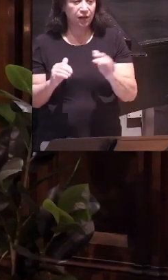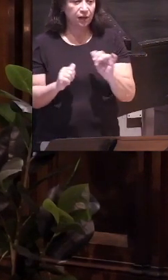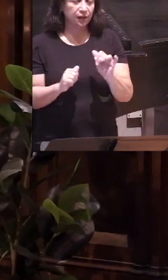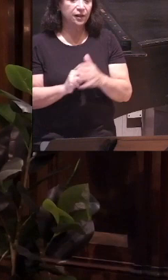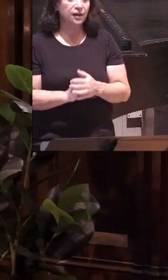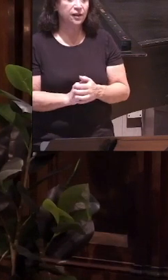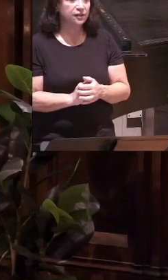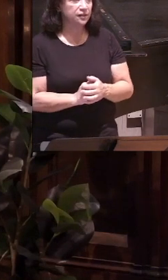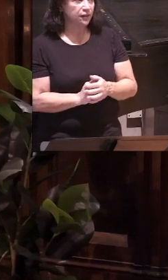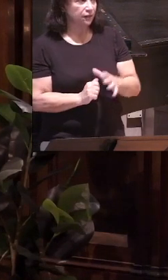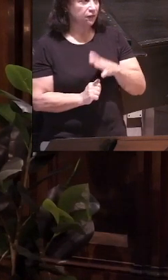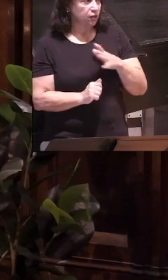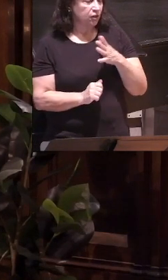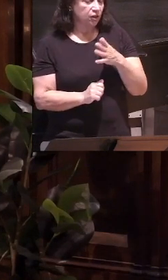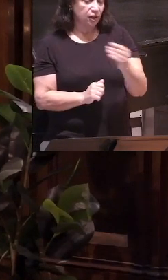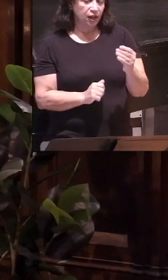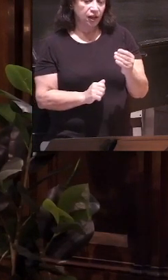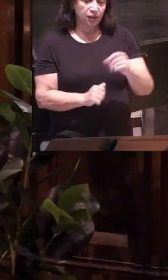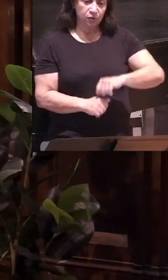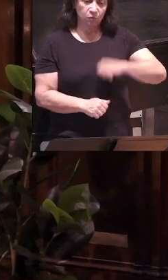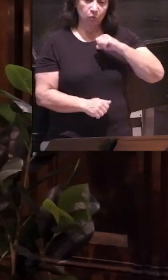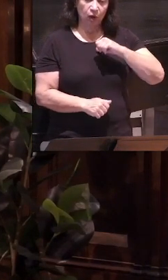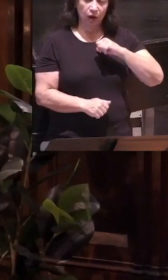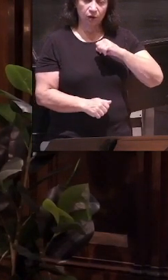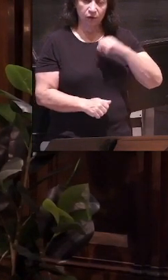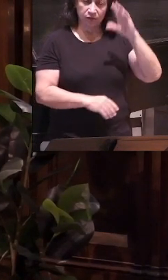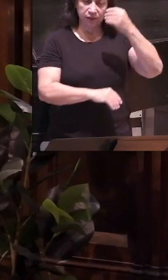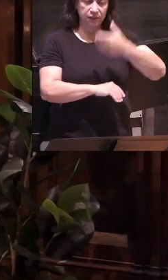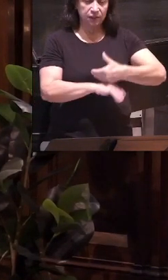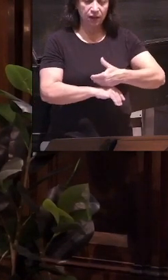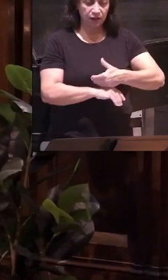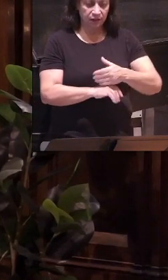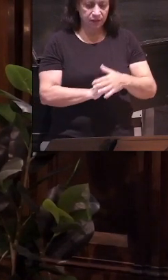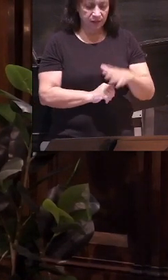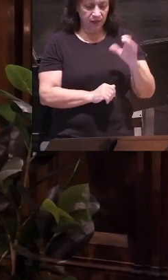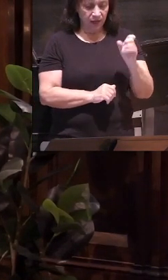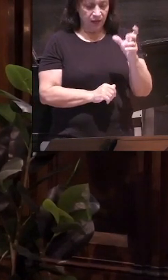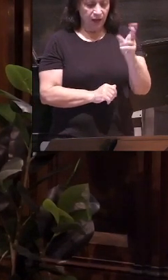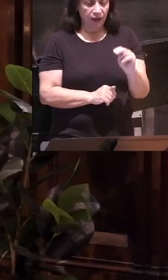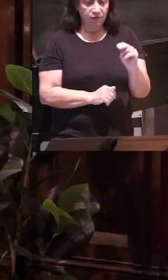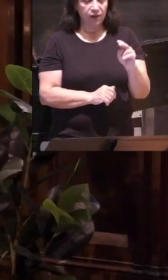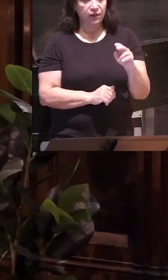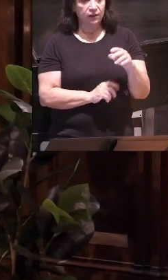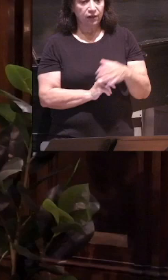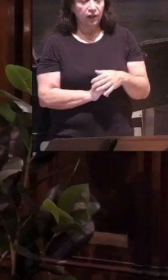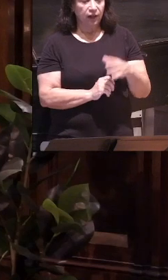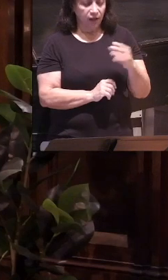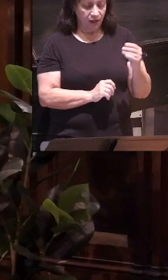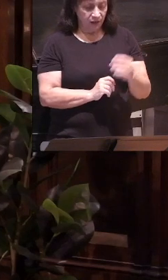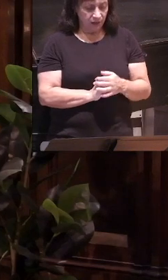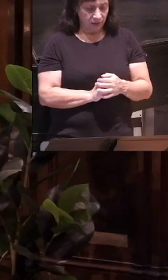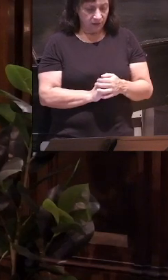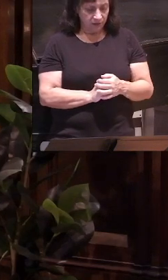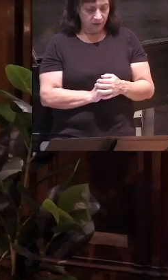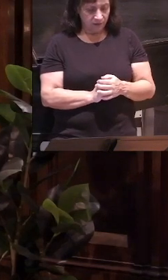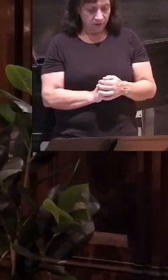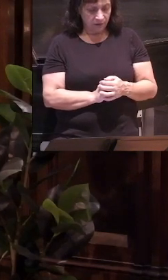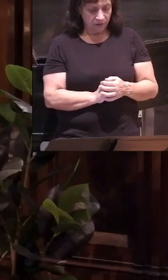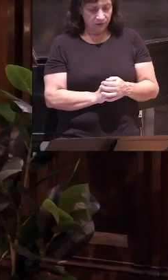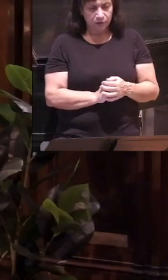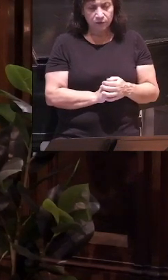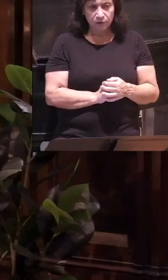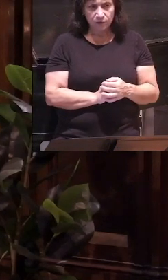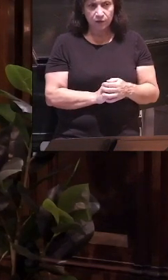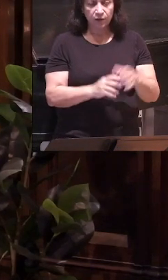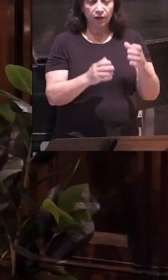elected official. And he was also very proud of his sons, you know, Evan, Kyle, and Jonathan, and kept us up on their progress. You know, so